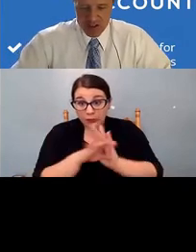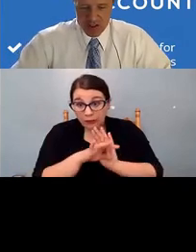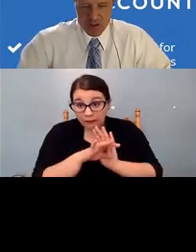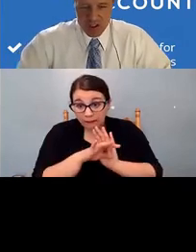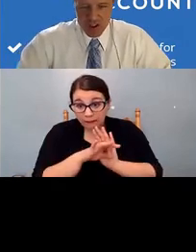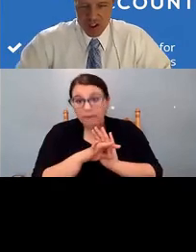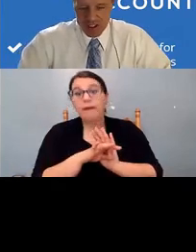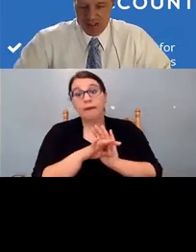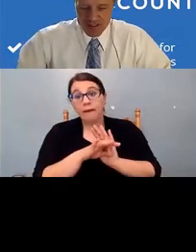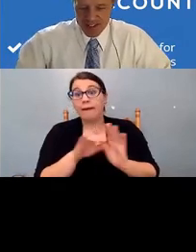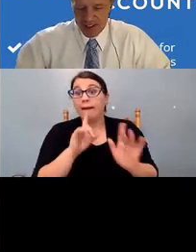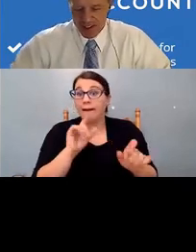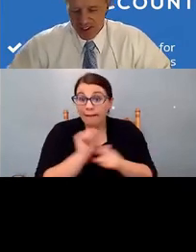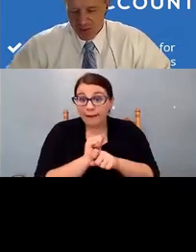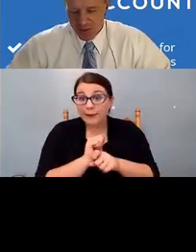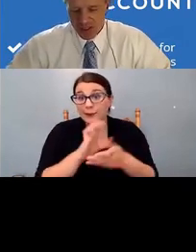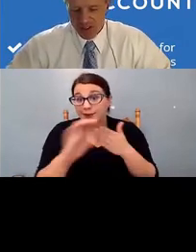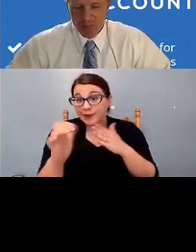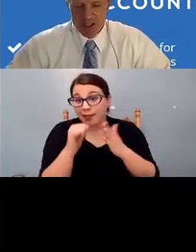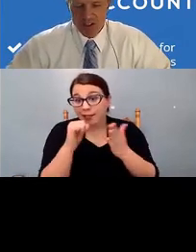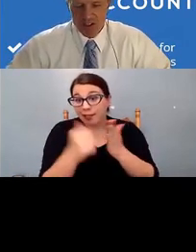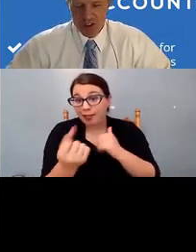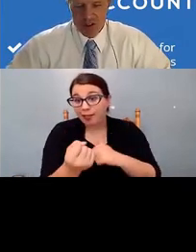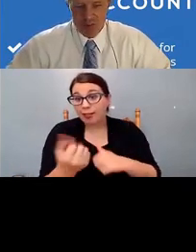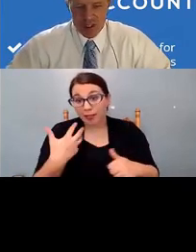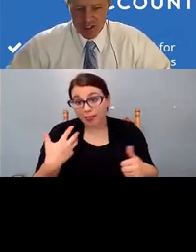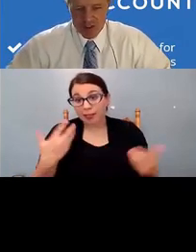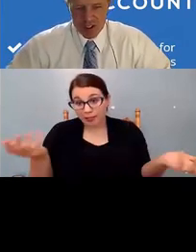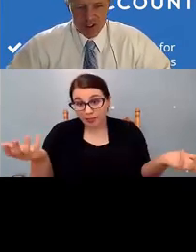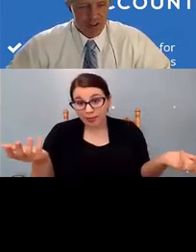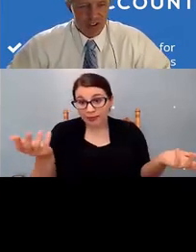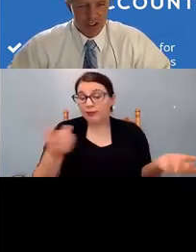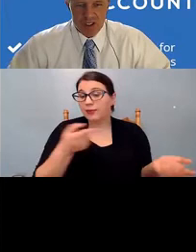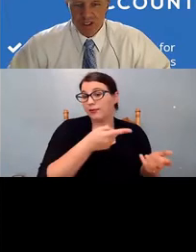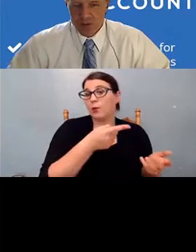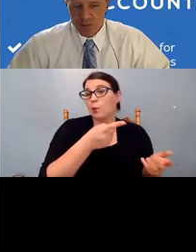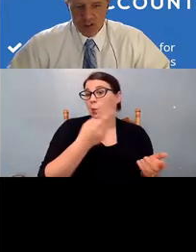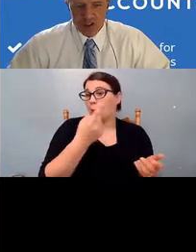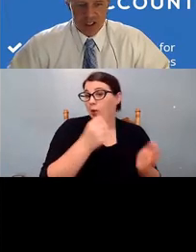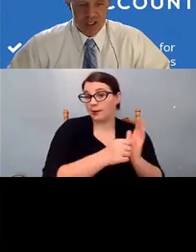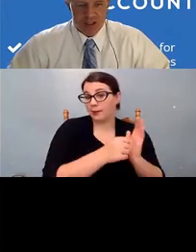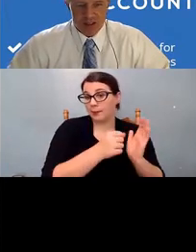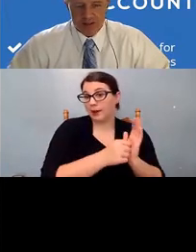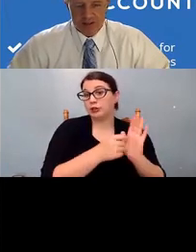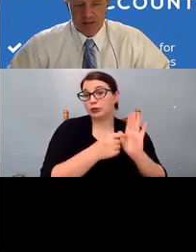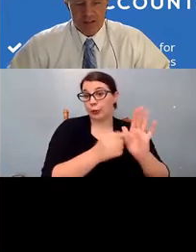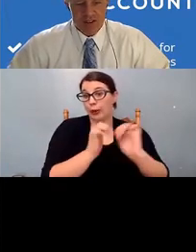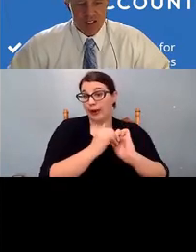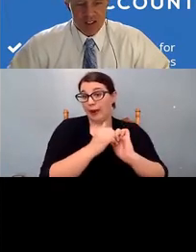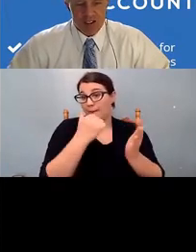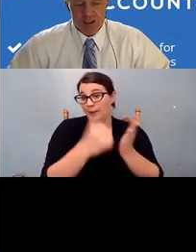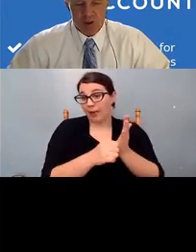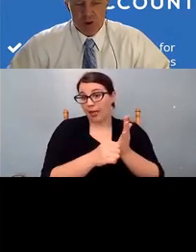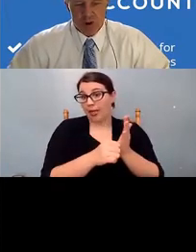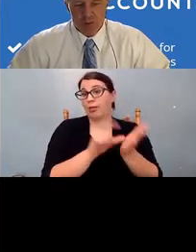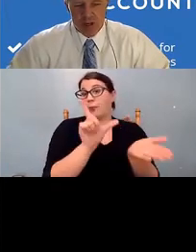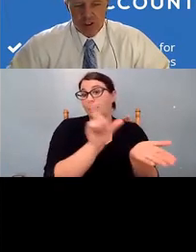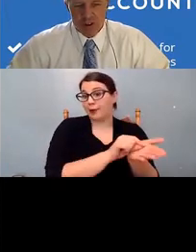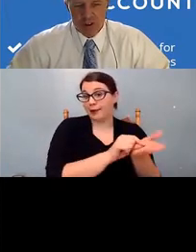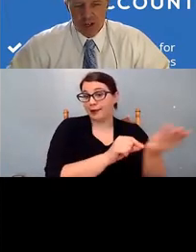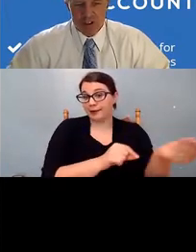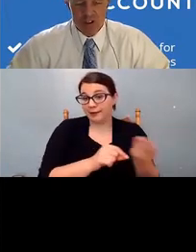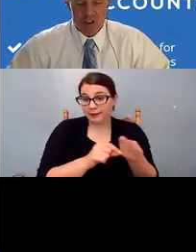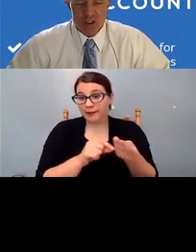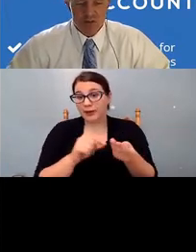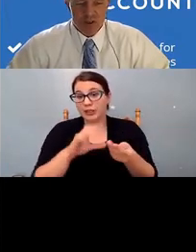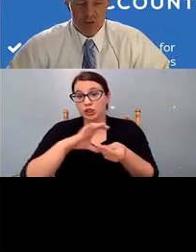that you send the check in, you know, that you print out the page that shows the mailing instructions, you put the check in, send it in to our program manager.